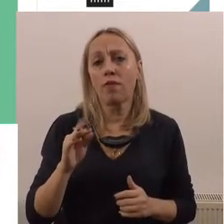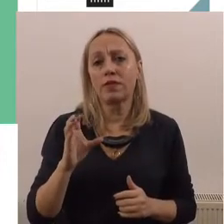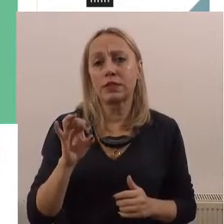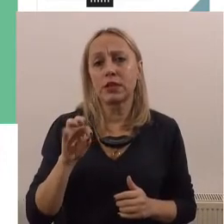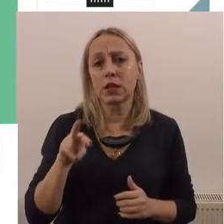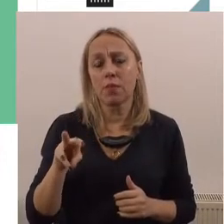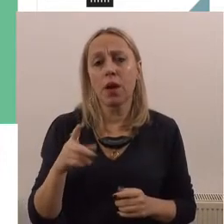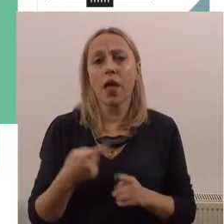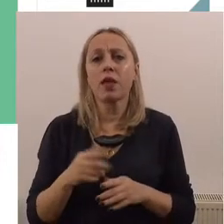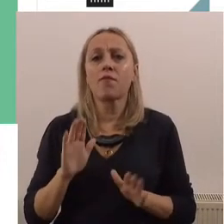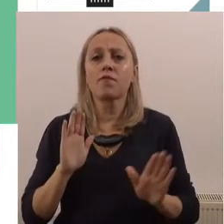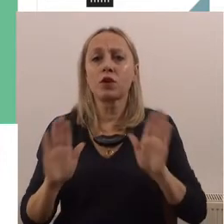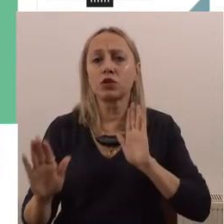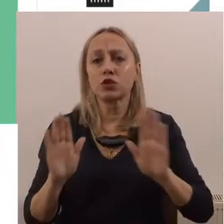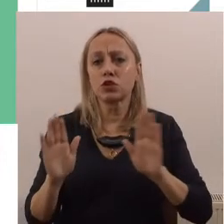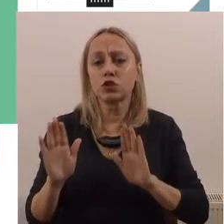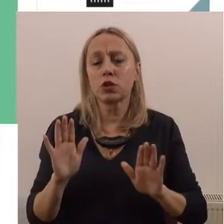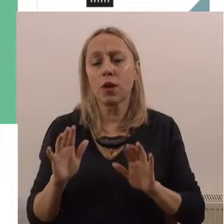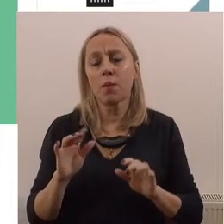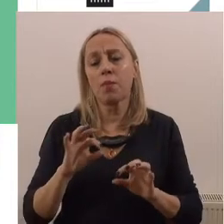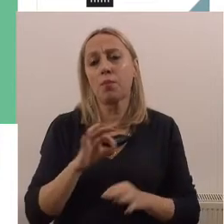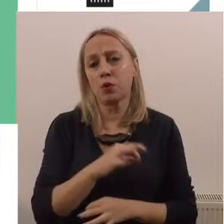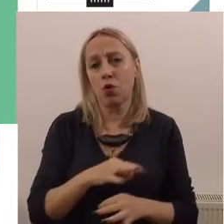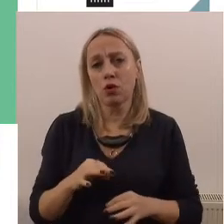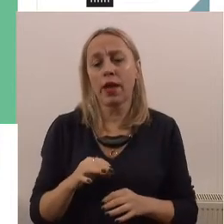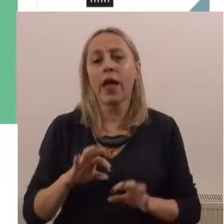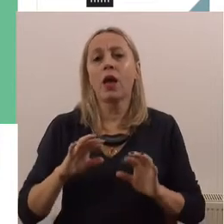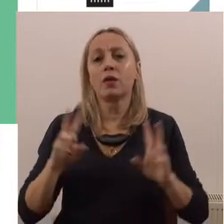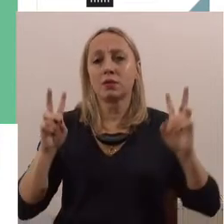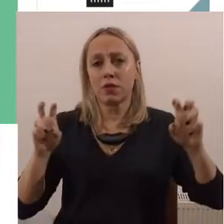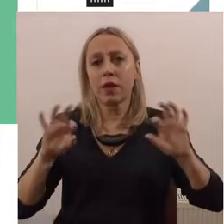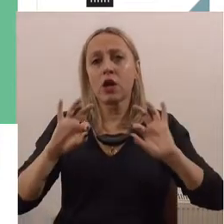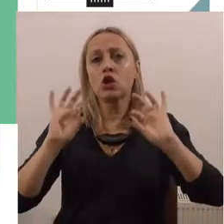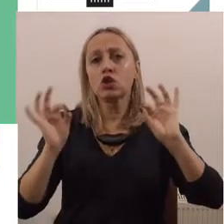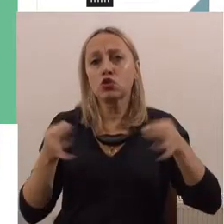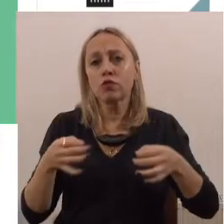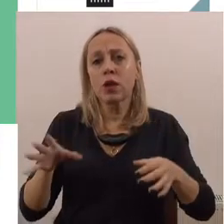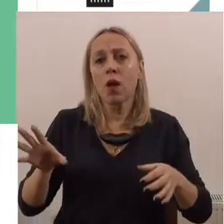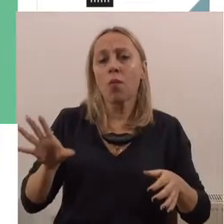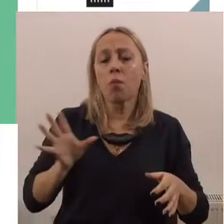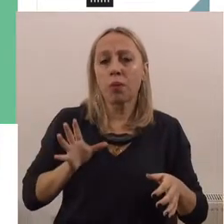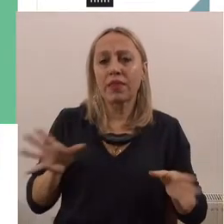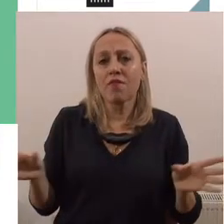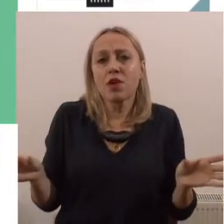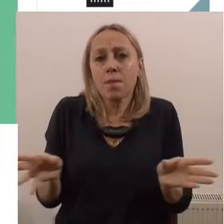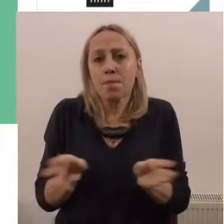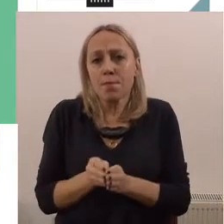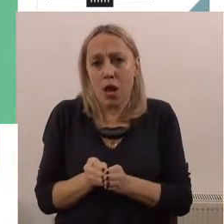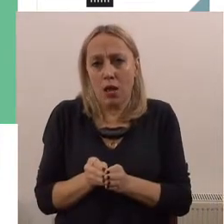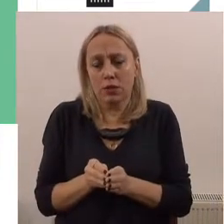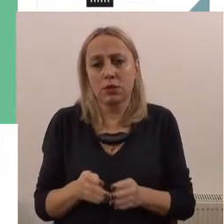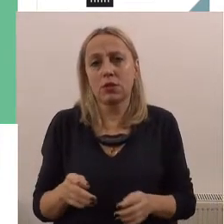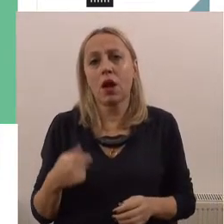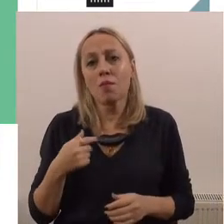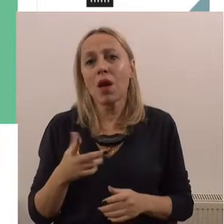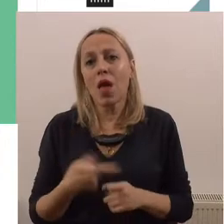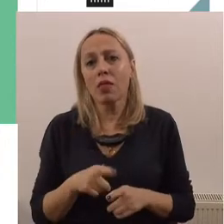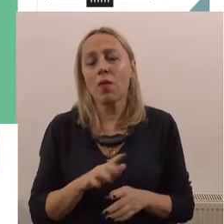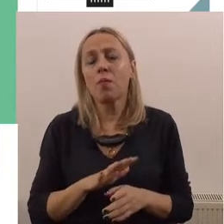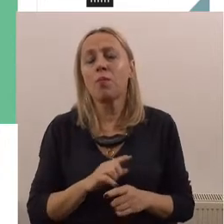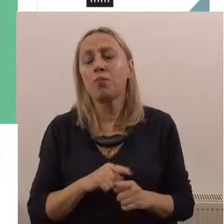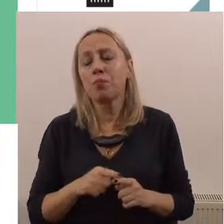Gulfstream Charity Foundation, and this project is called The Art of Being Together.